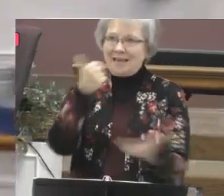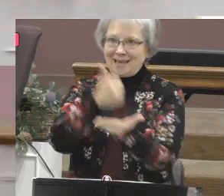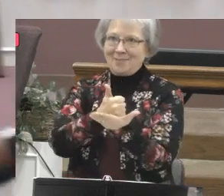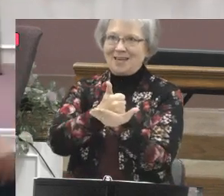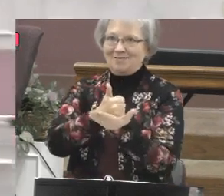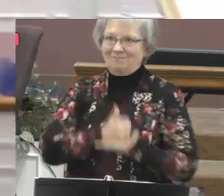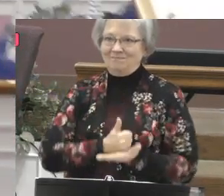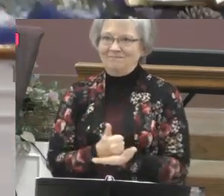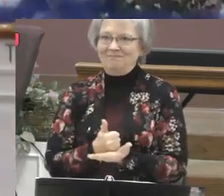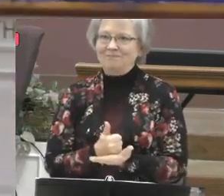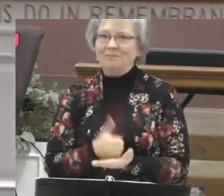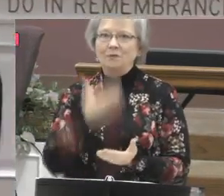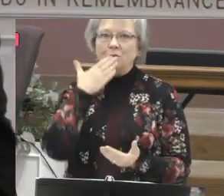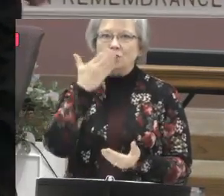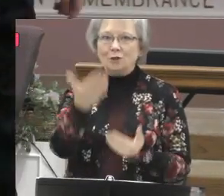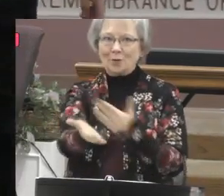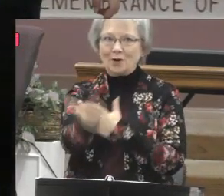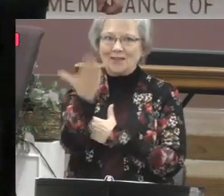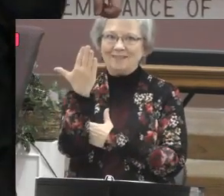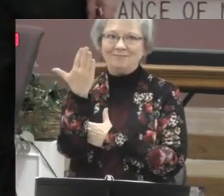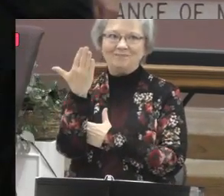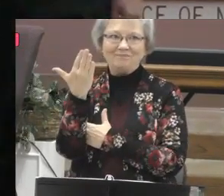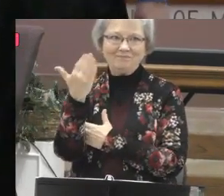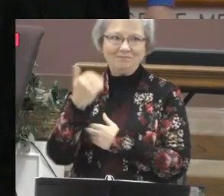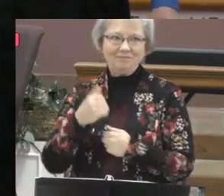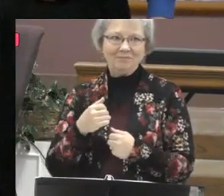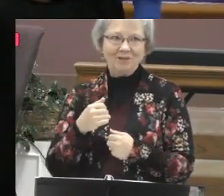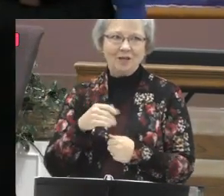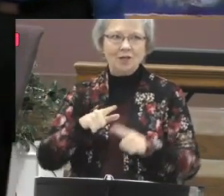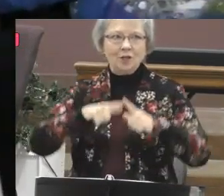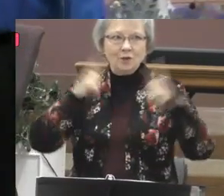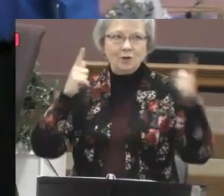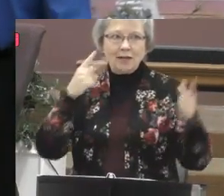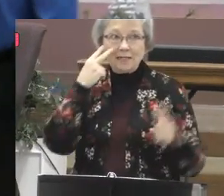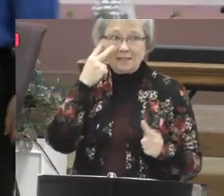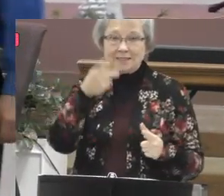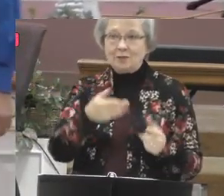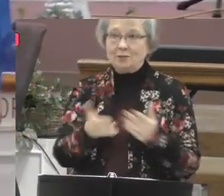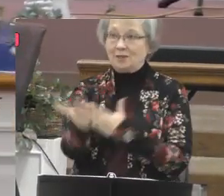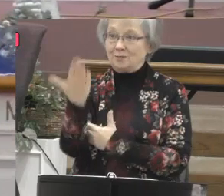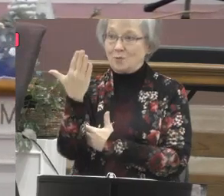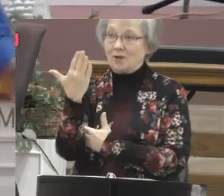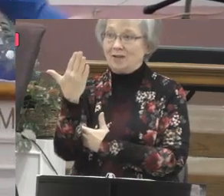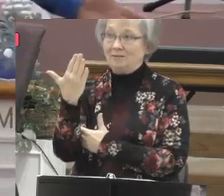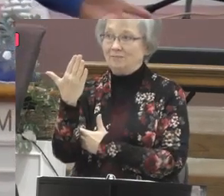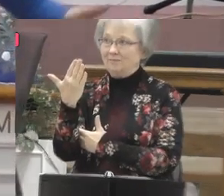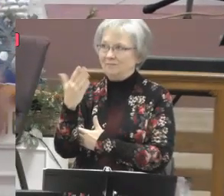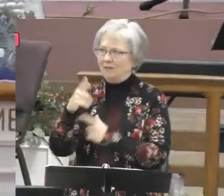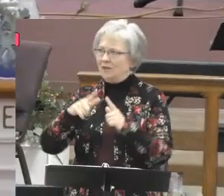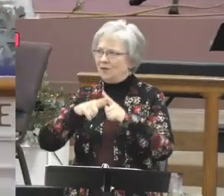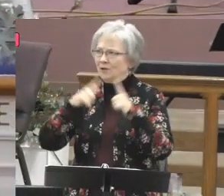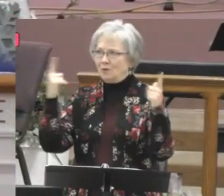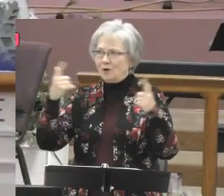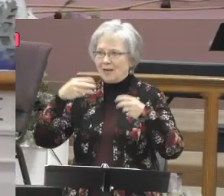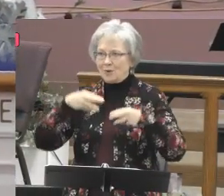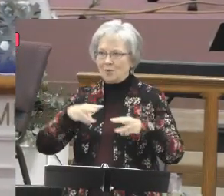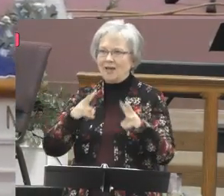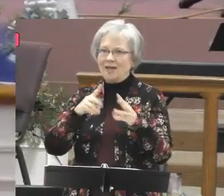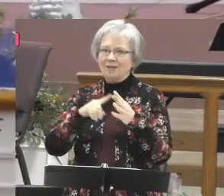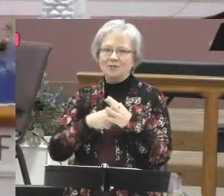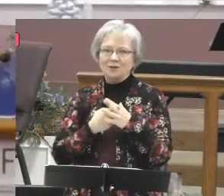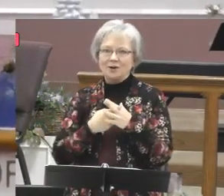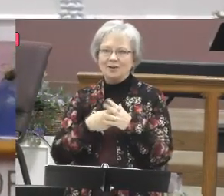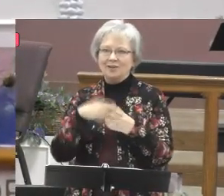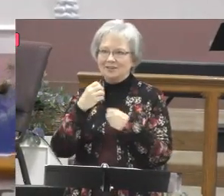Amen. Good morning. It is great to see you this morning. What a great way to start off the